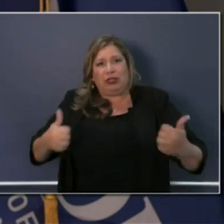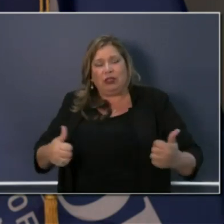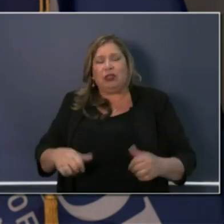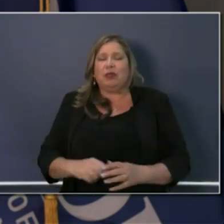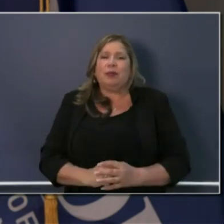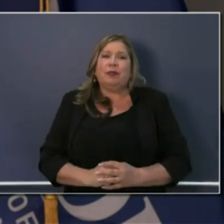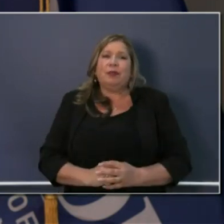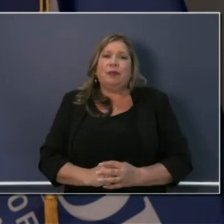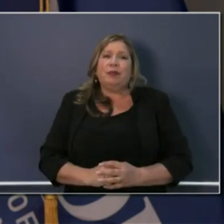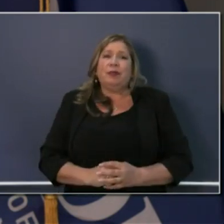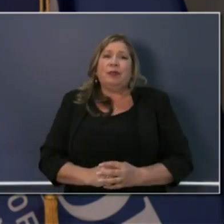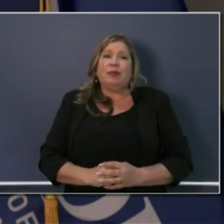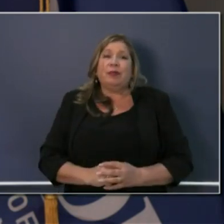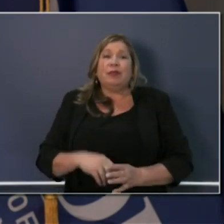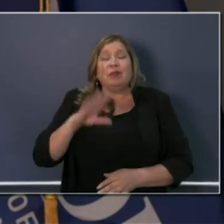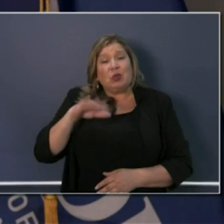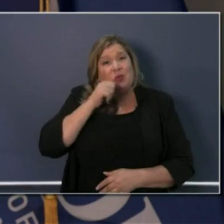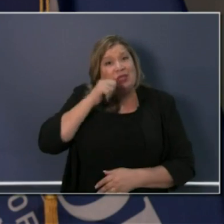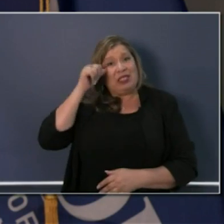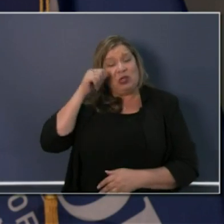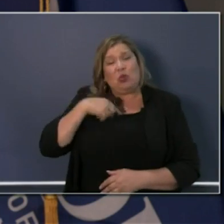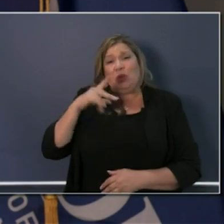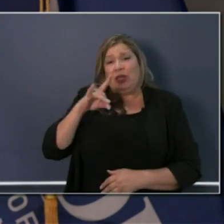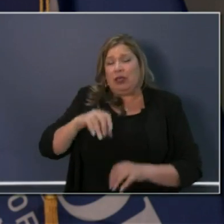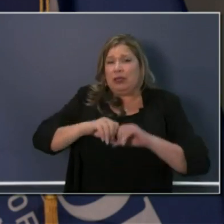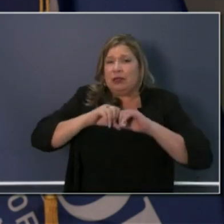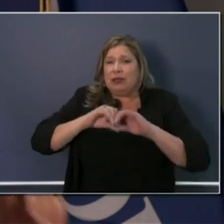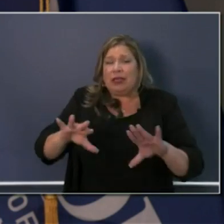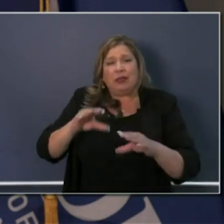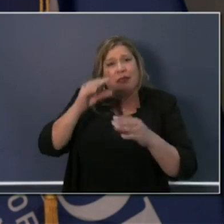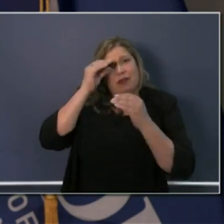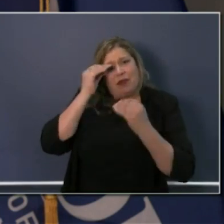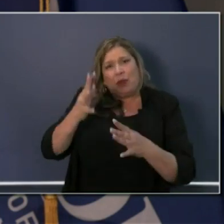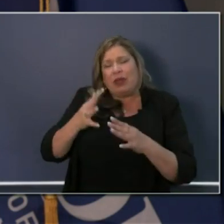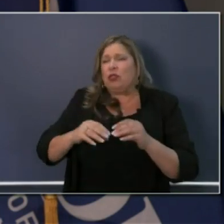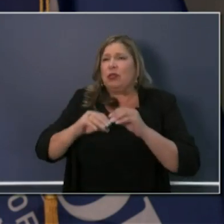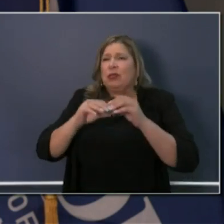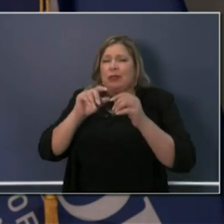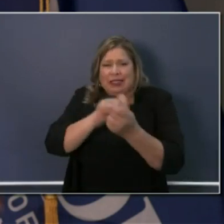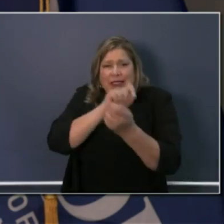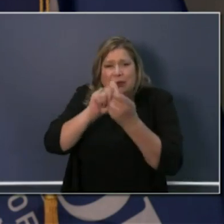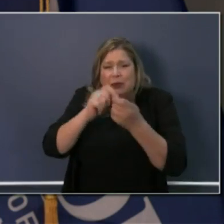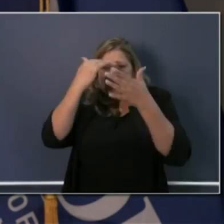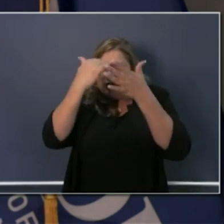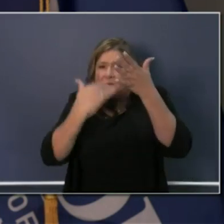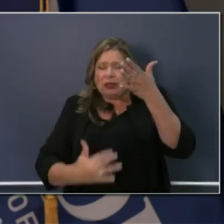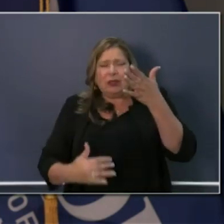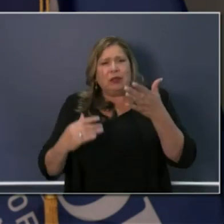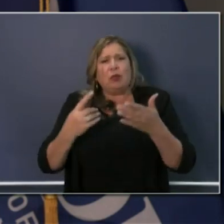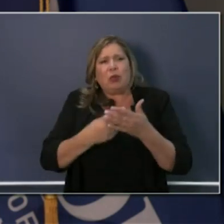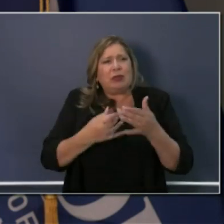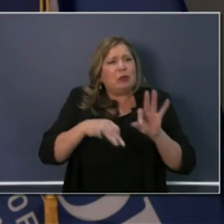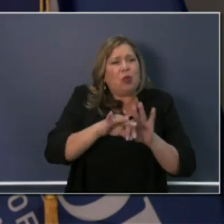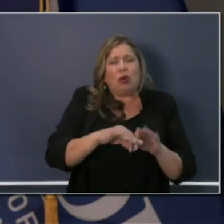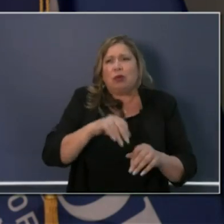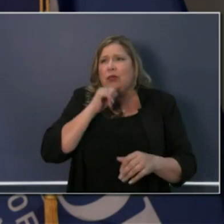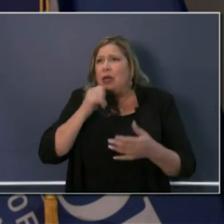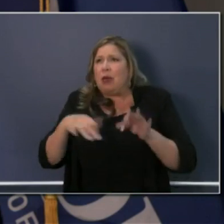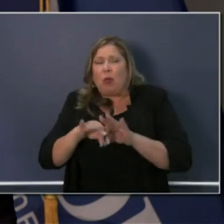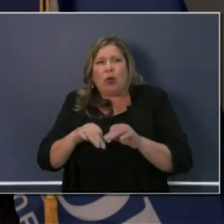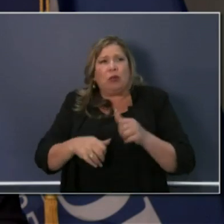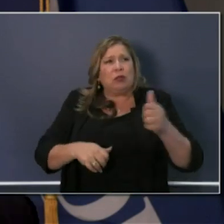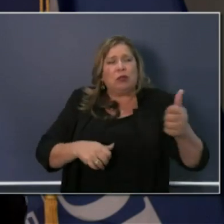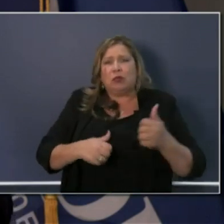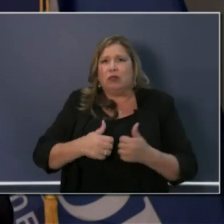detailed guidelines yesterday, and we're making sure those are distributed all across the state of California. I want to thank the California Chamber of Commerce for